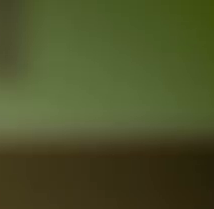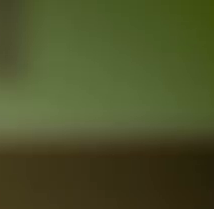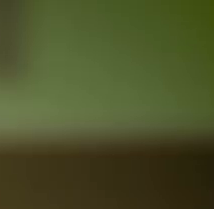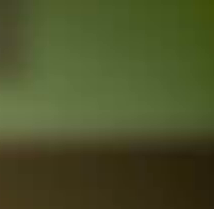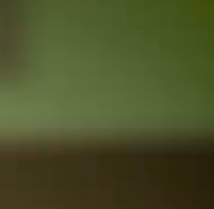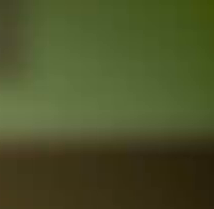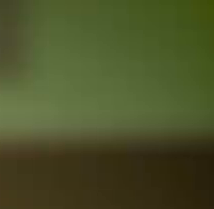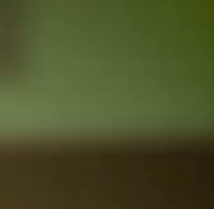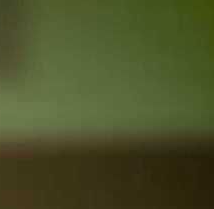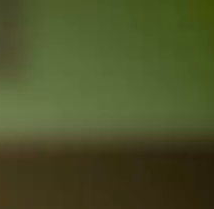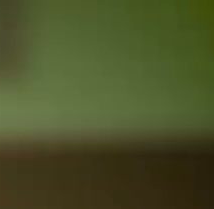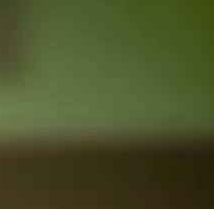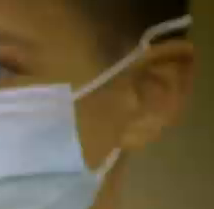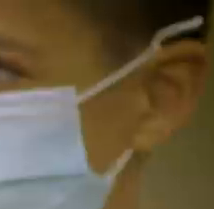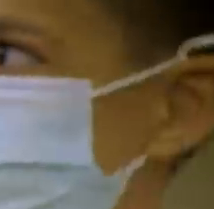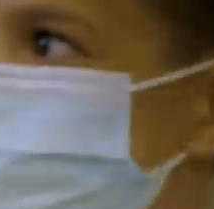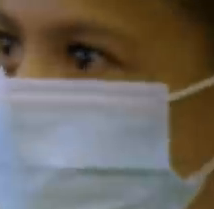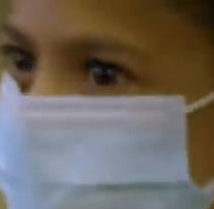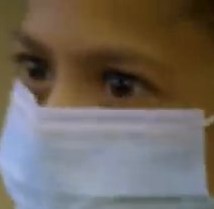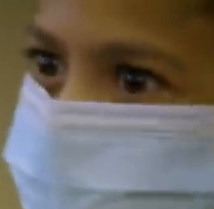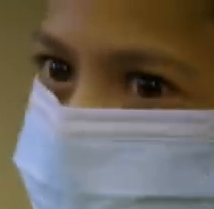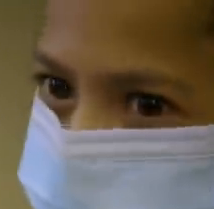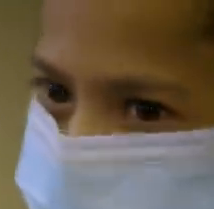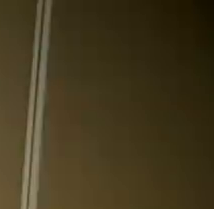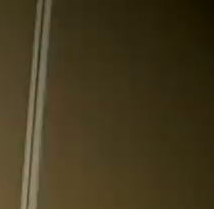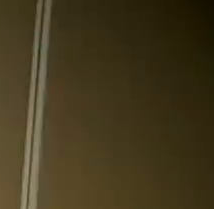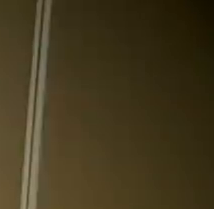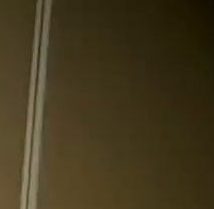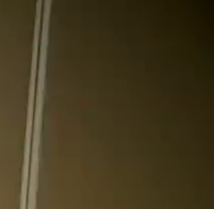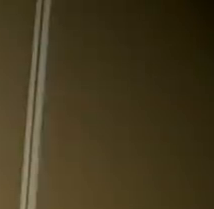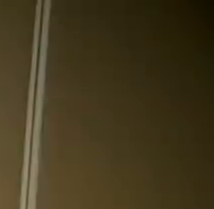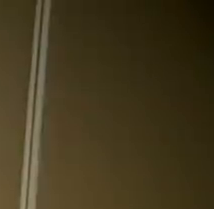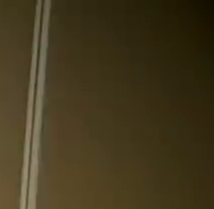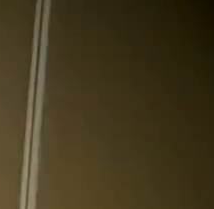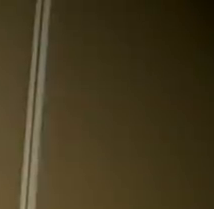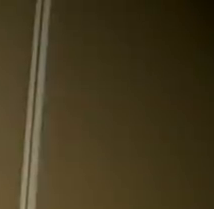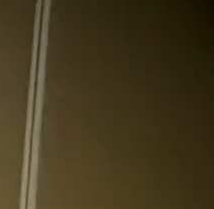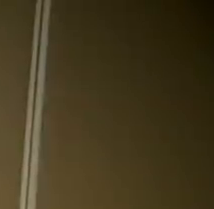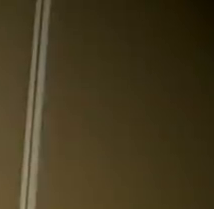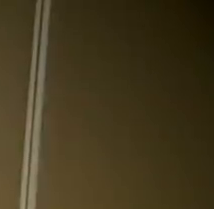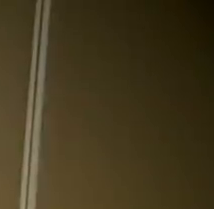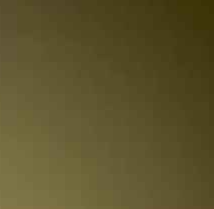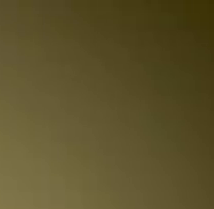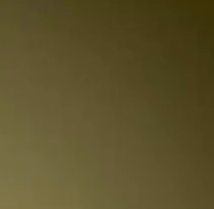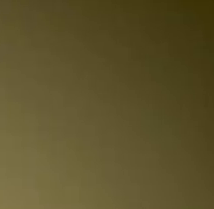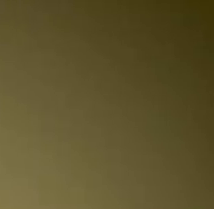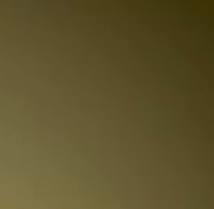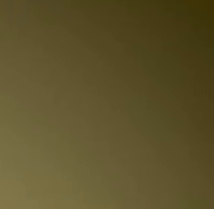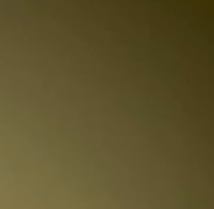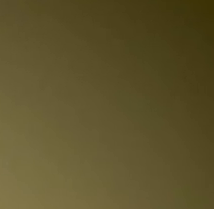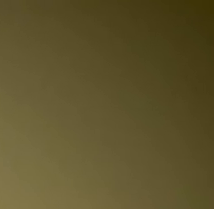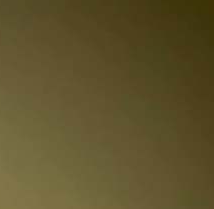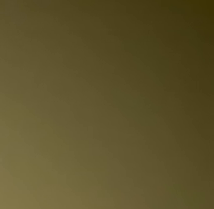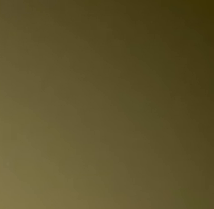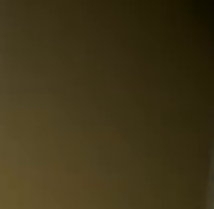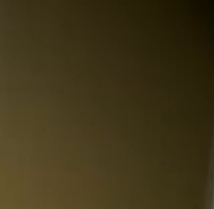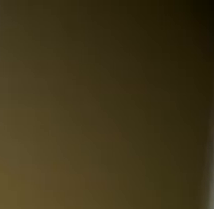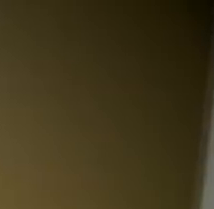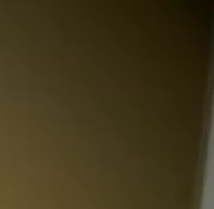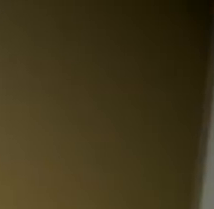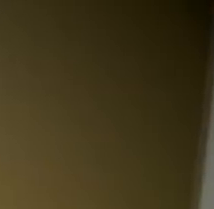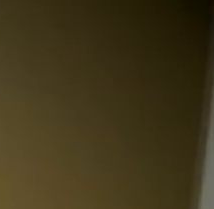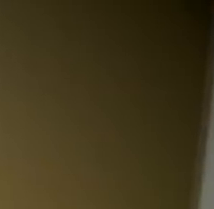schools safe from COVID-19. That's why, together with our partners at the New York City Health Department, the New York City Department